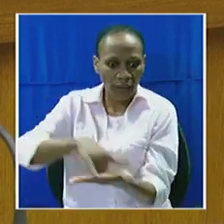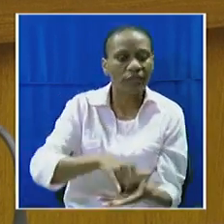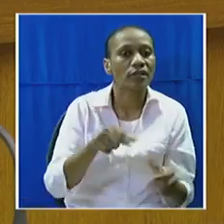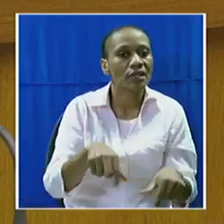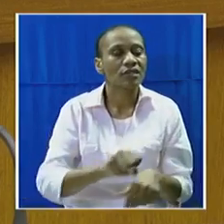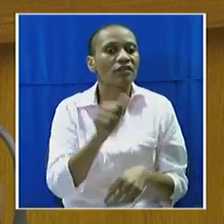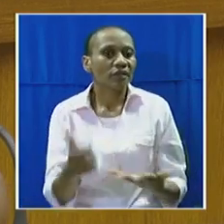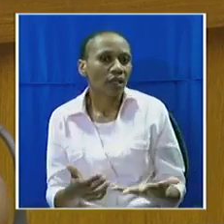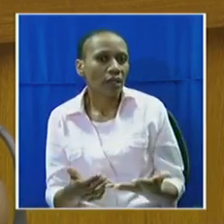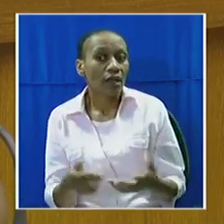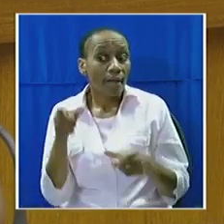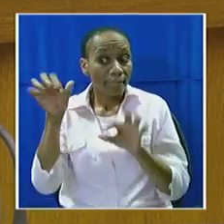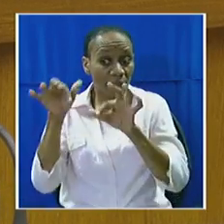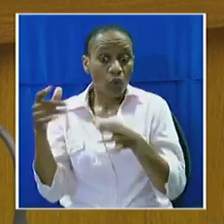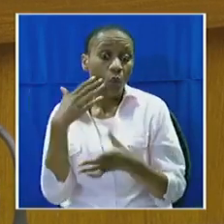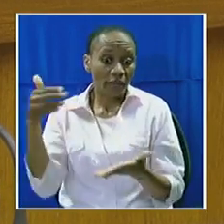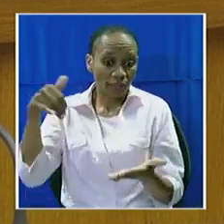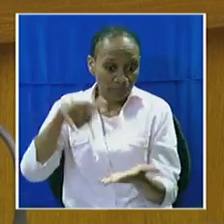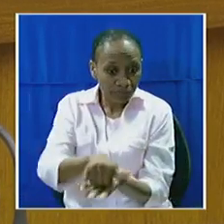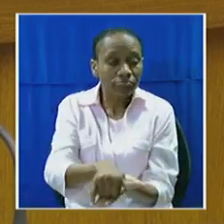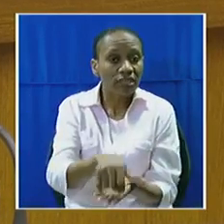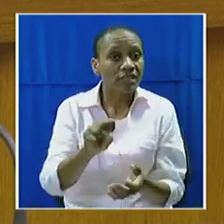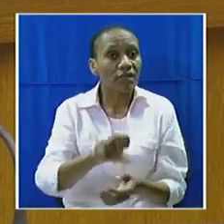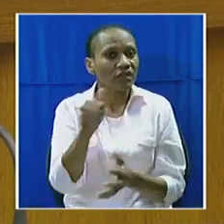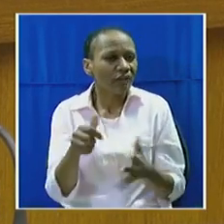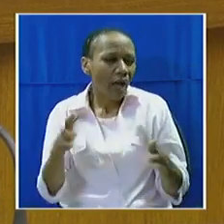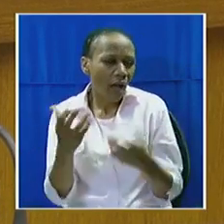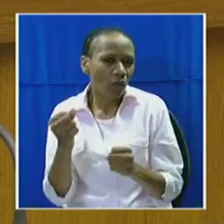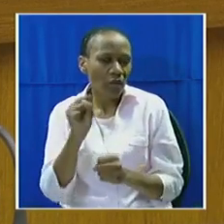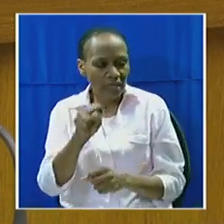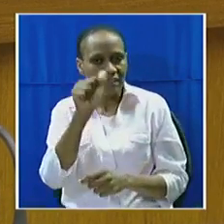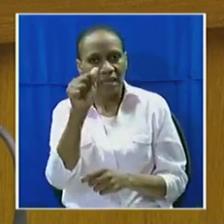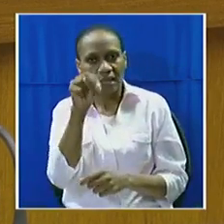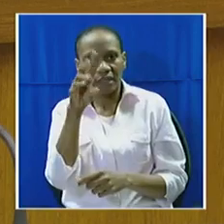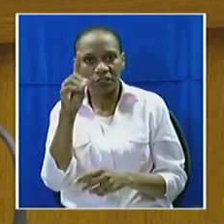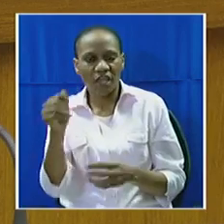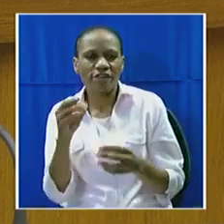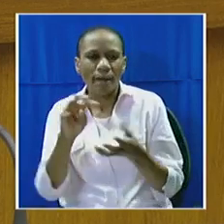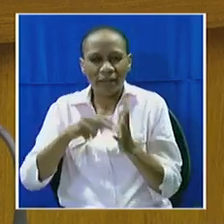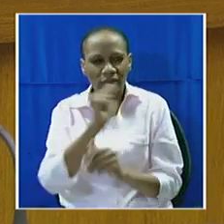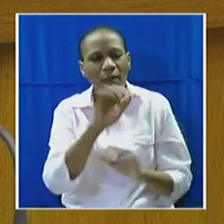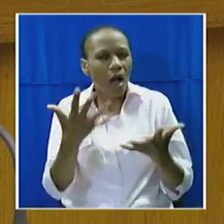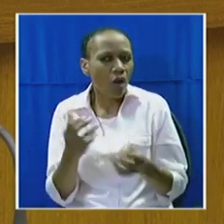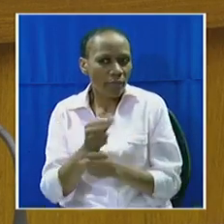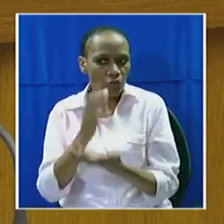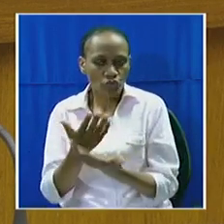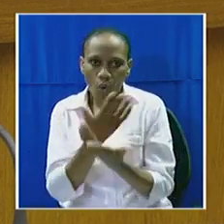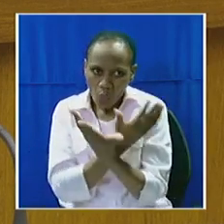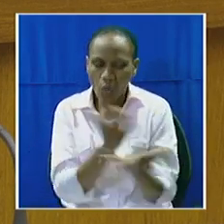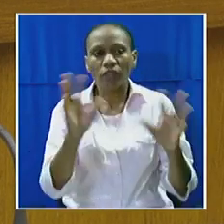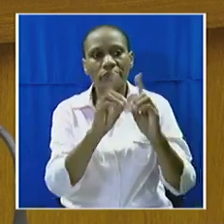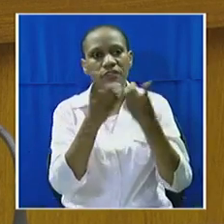how will the quarantine element that is to be carried out by the SANDF work, What is the readiness of each and every department